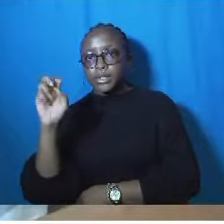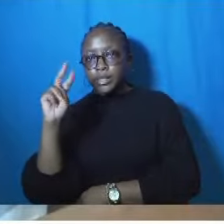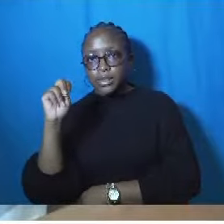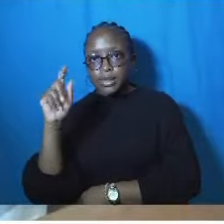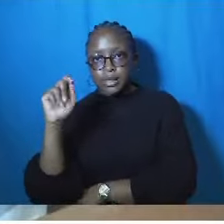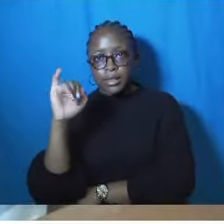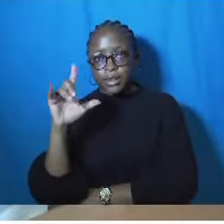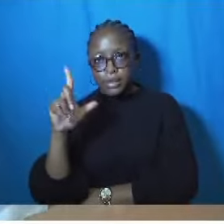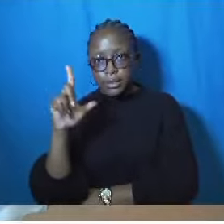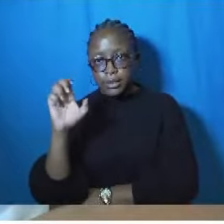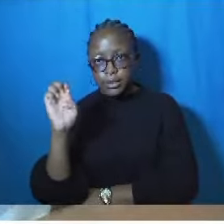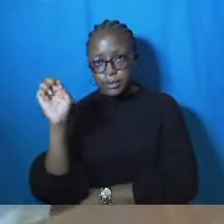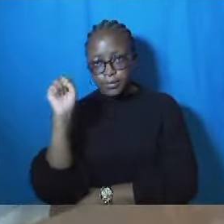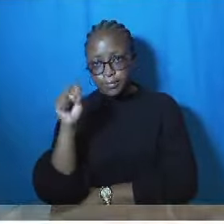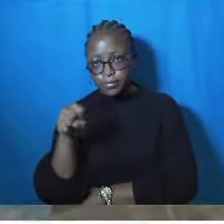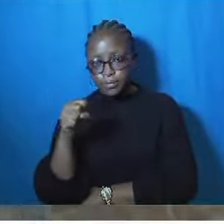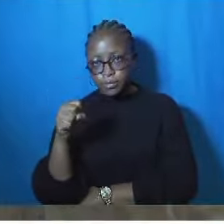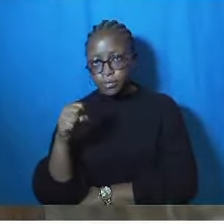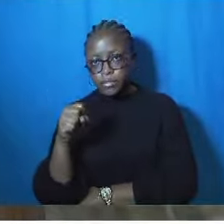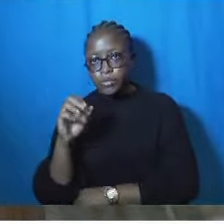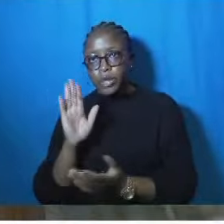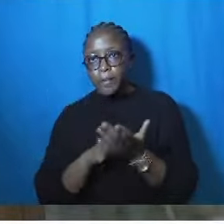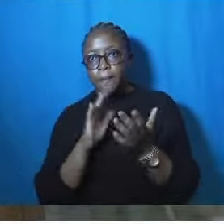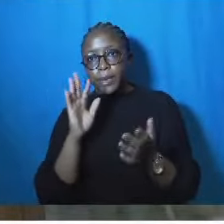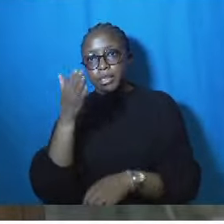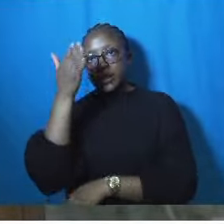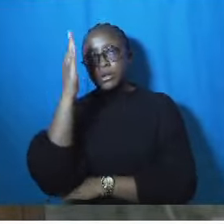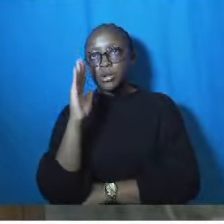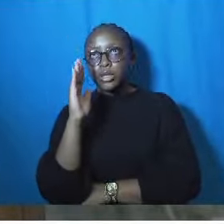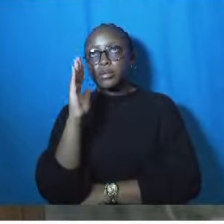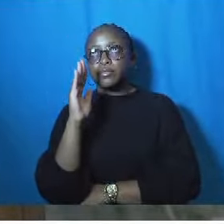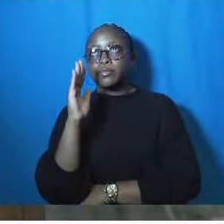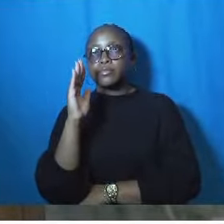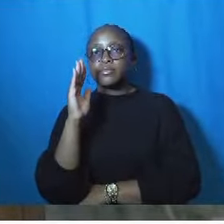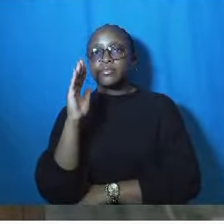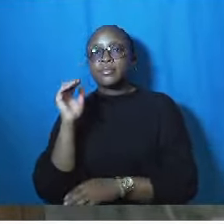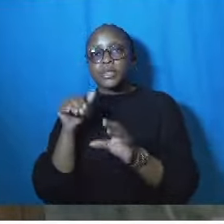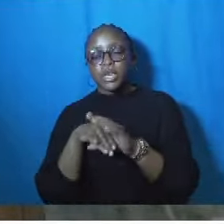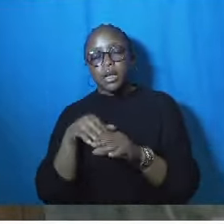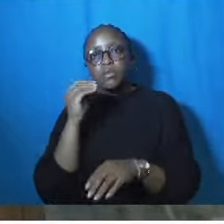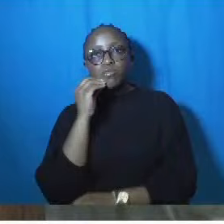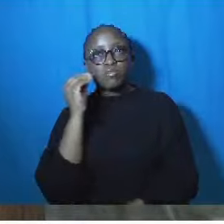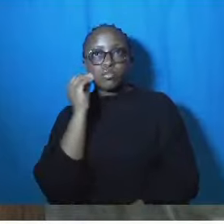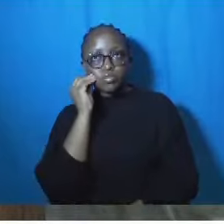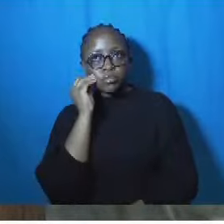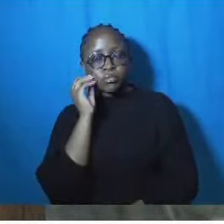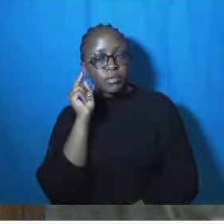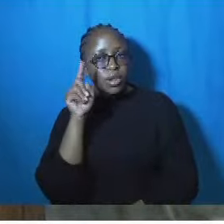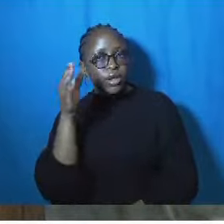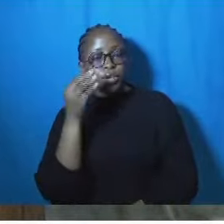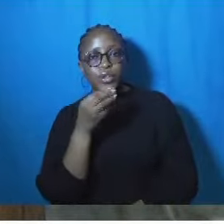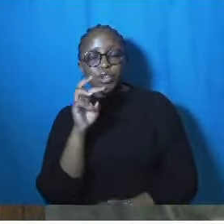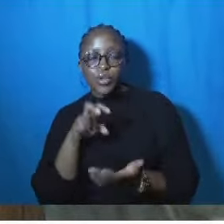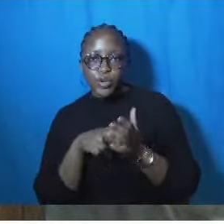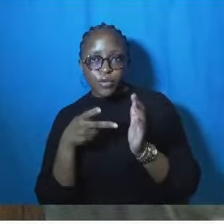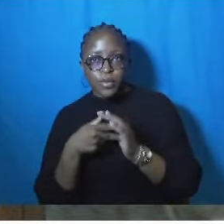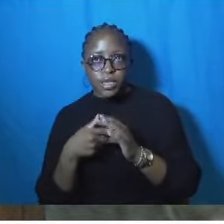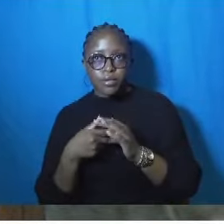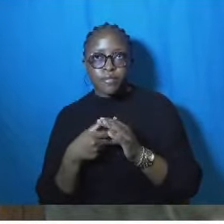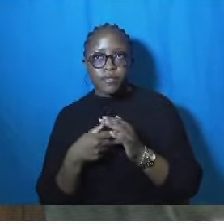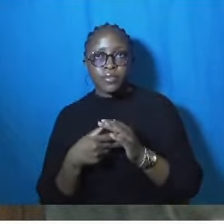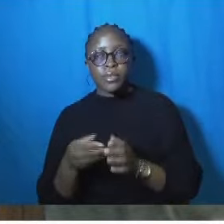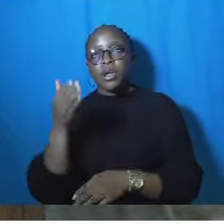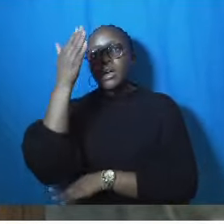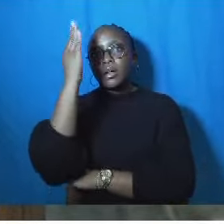That would speak something to the Jew. The Gentiles praising God? You mean God had envisioned them to come to